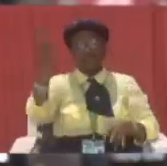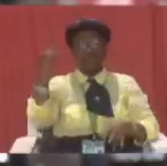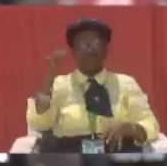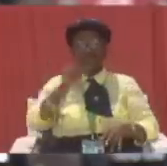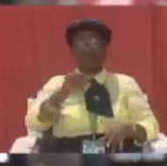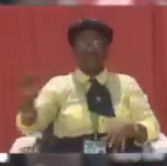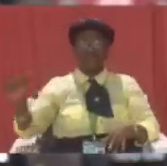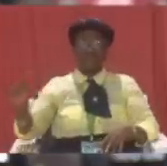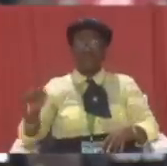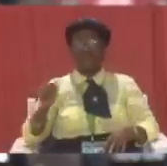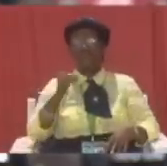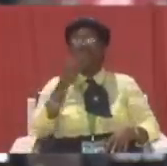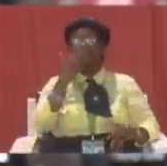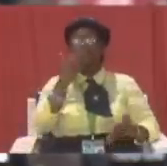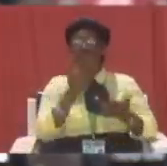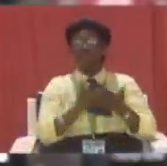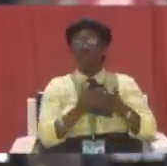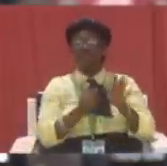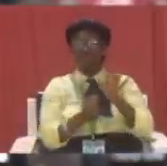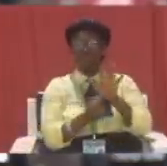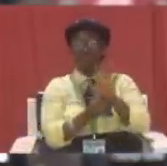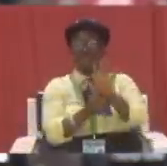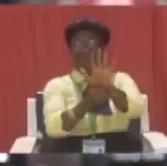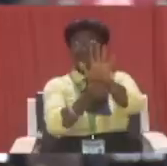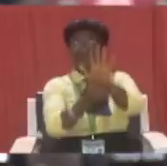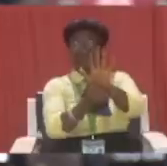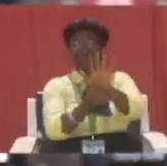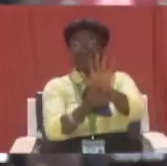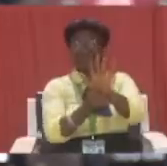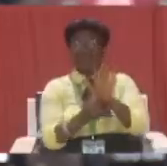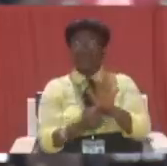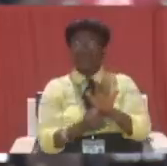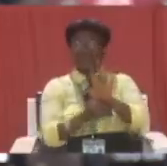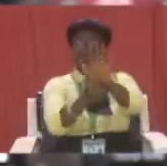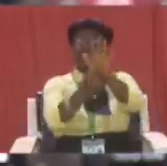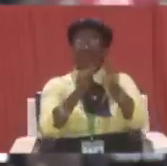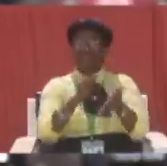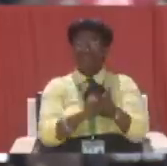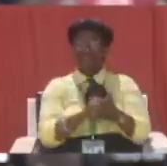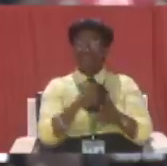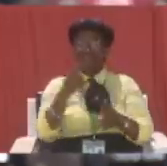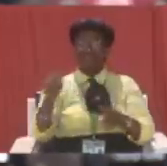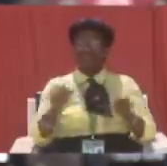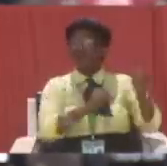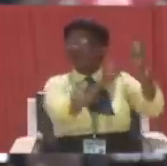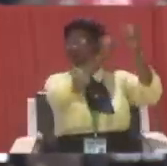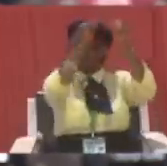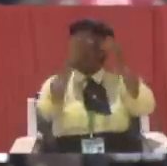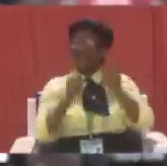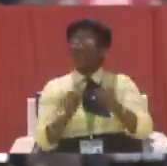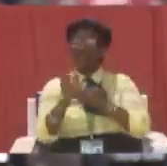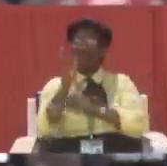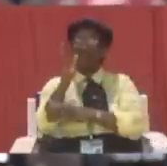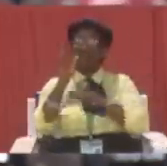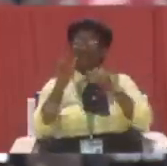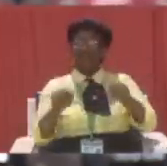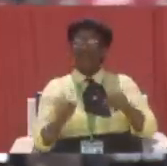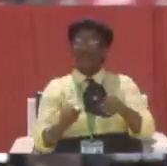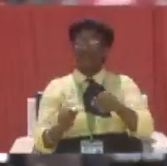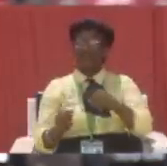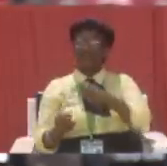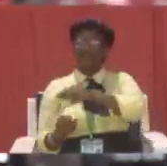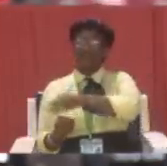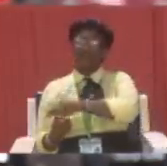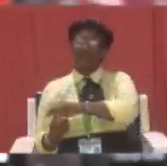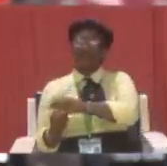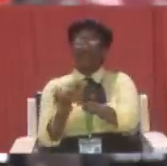sign, a sign that the Almighty God can reverse the irreversible,